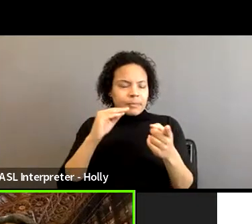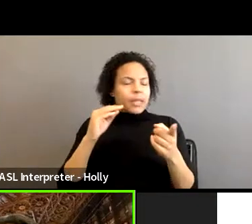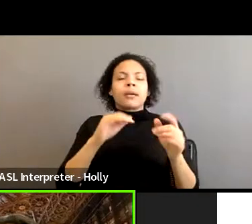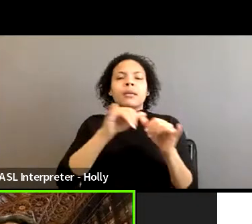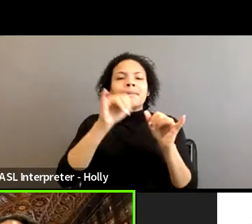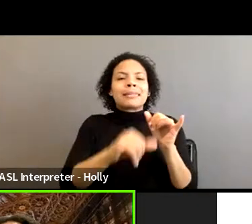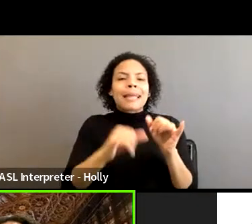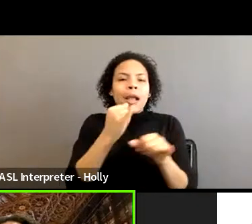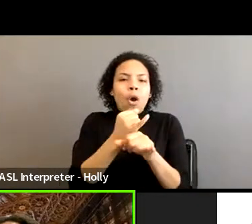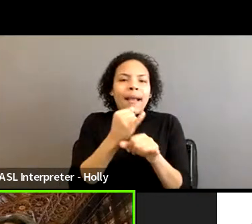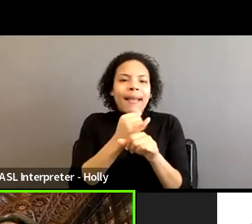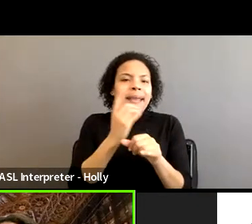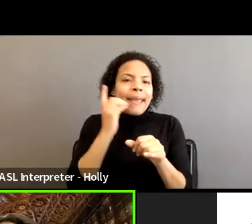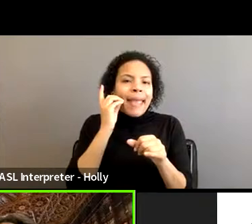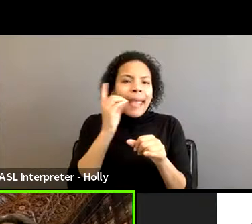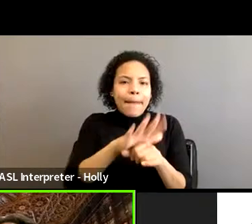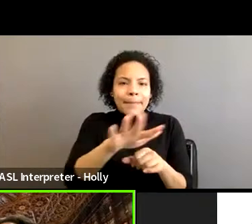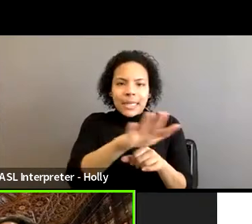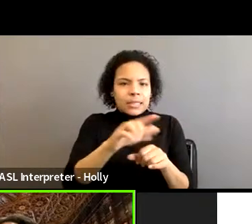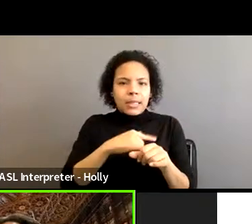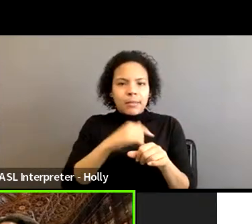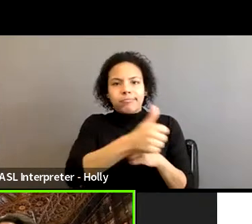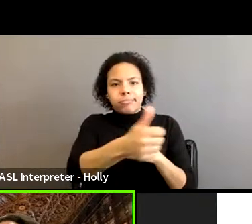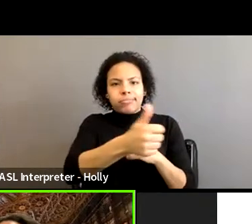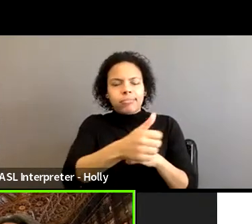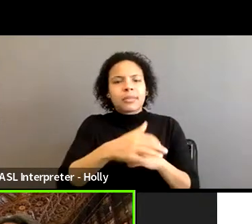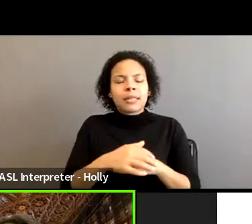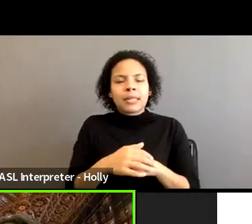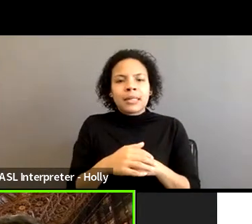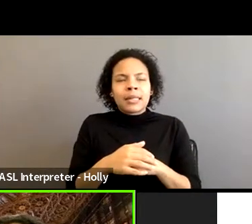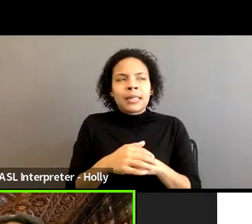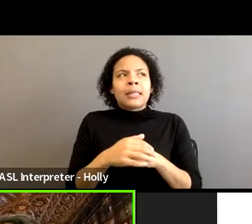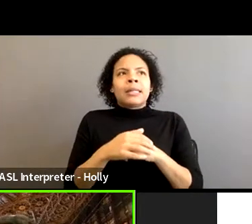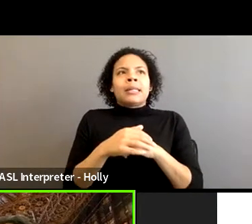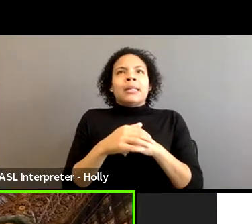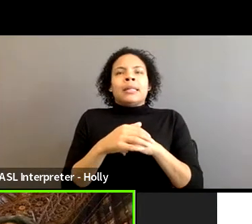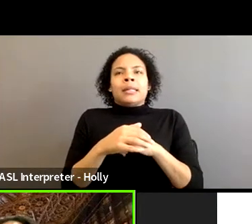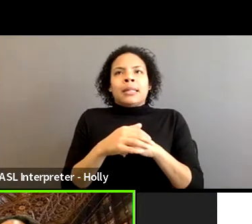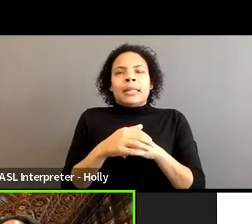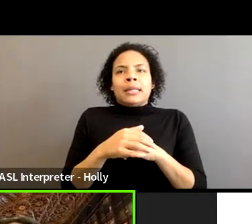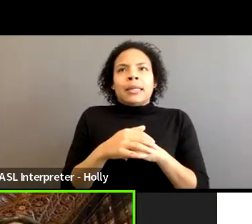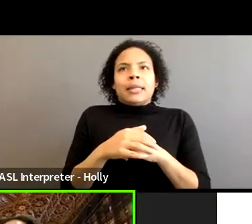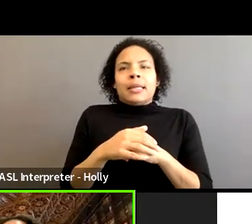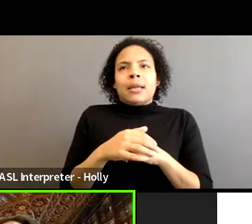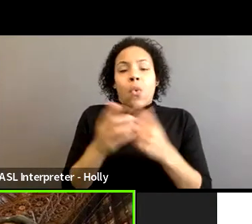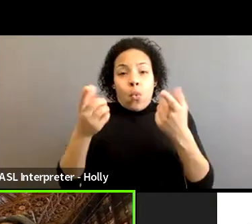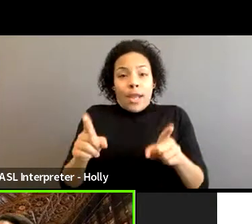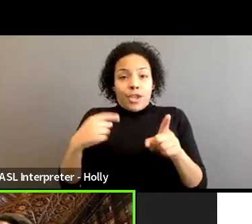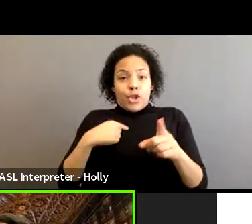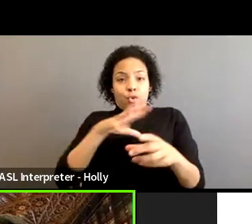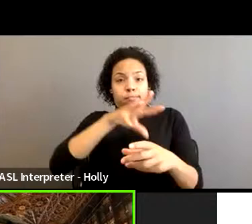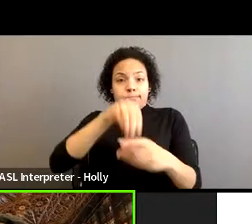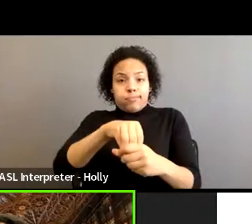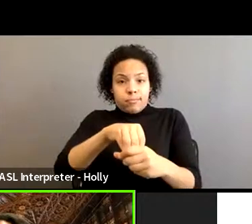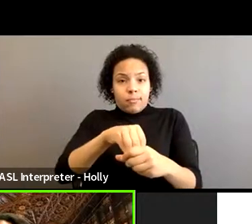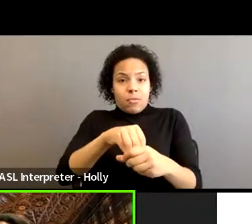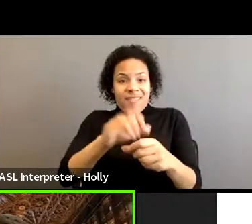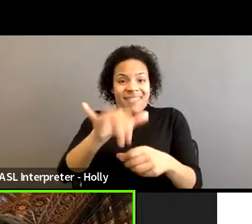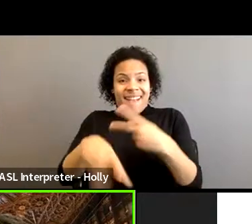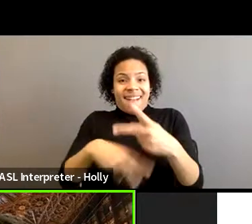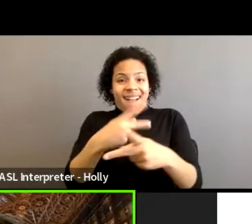highlights the feelings of being involved, that you matter, will make our